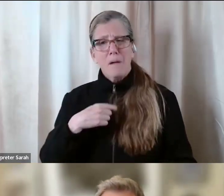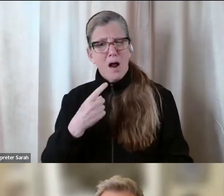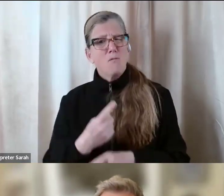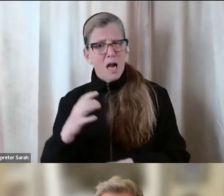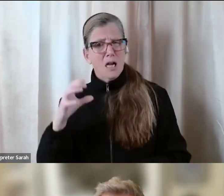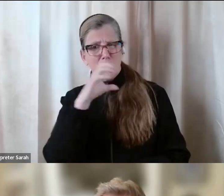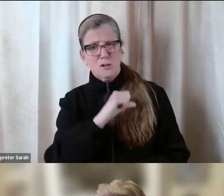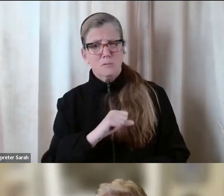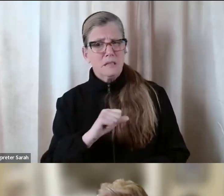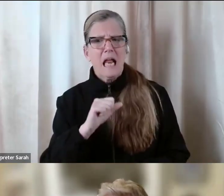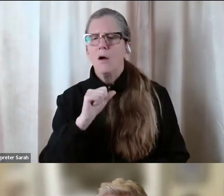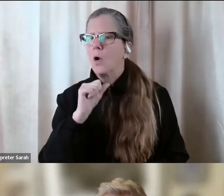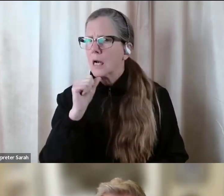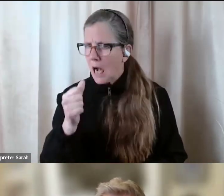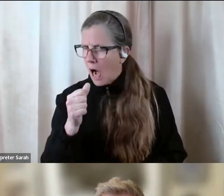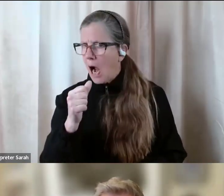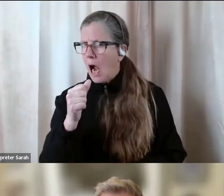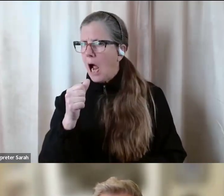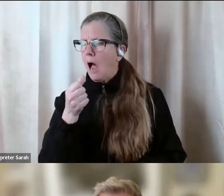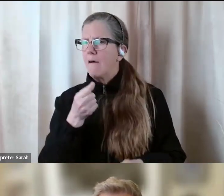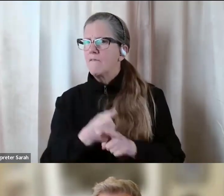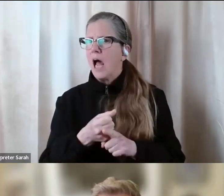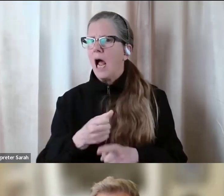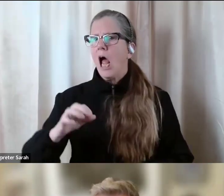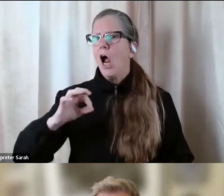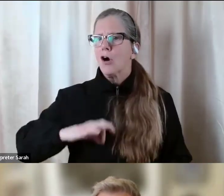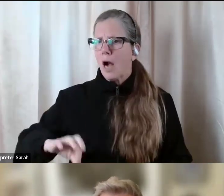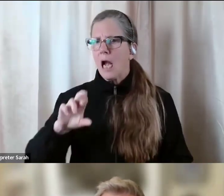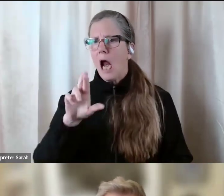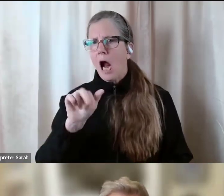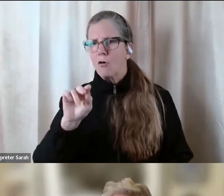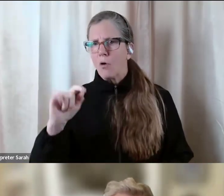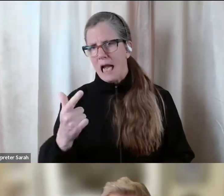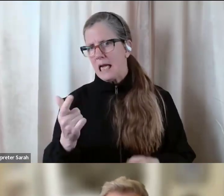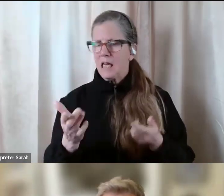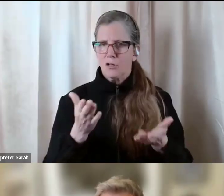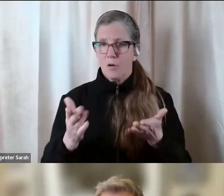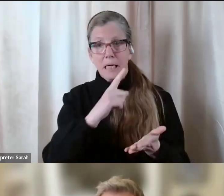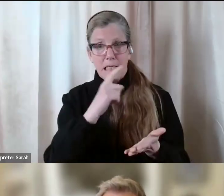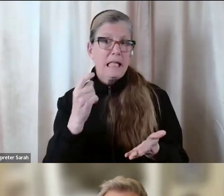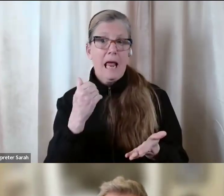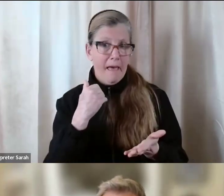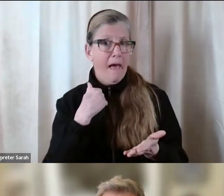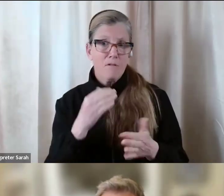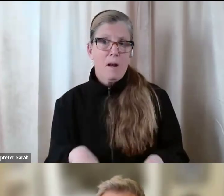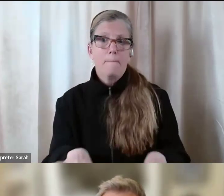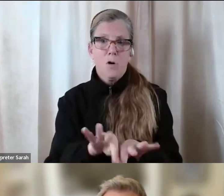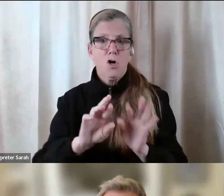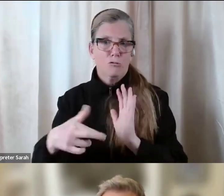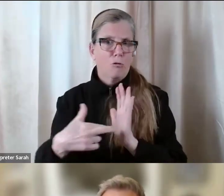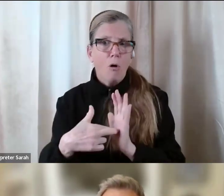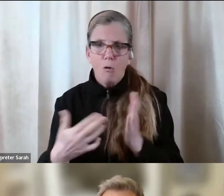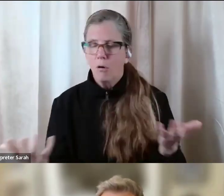affect credit rating services, which provide a vital function for ensuring